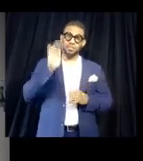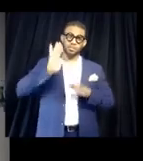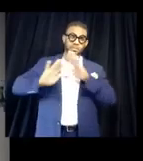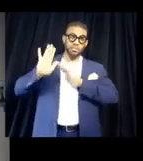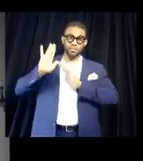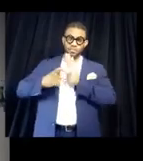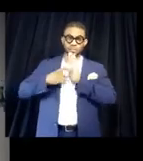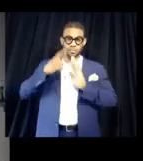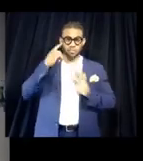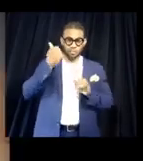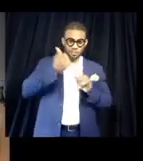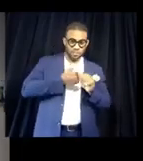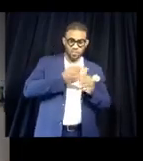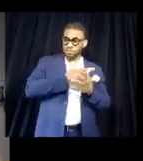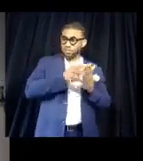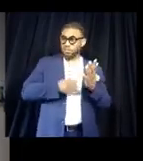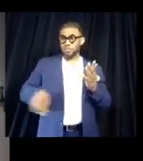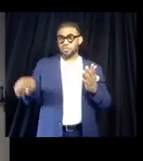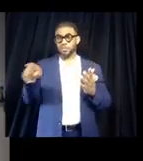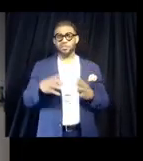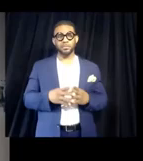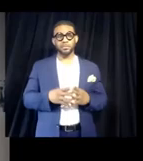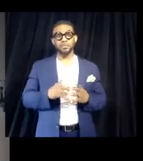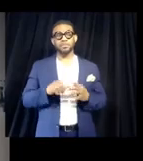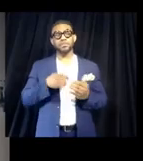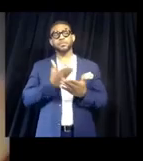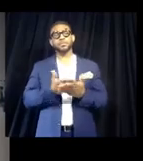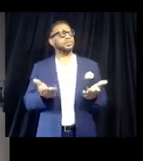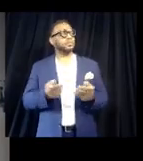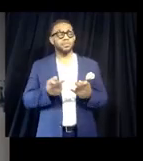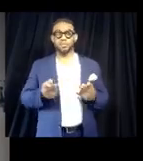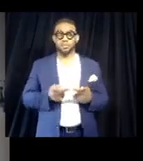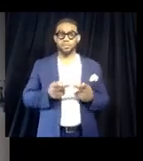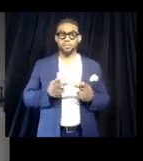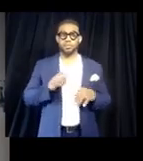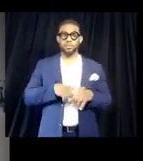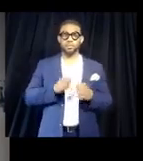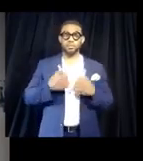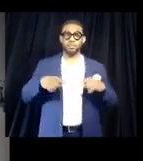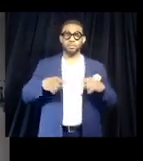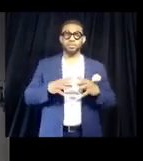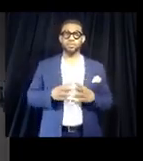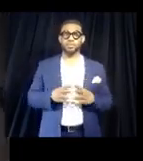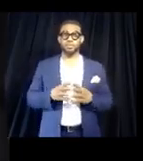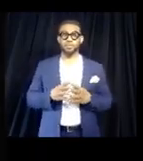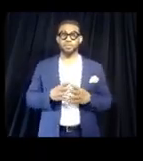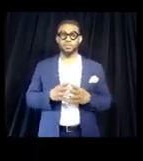of ancestors that it took for each and every one of them to arrive to this place and time with